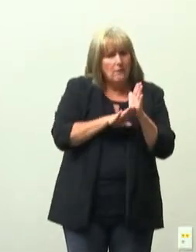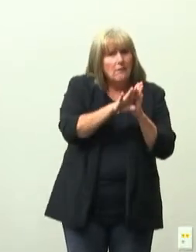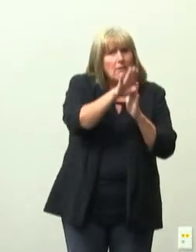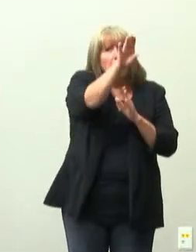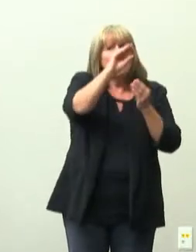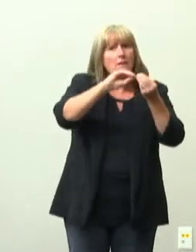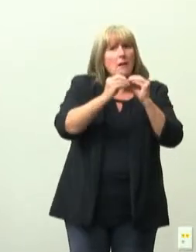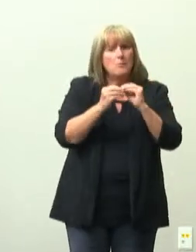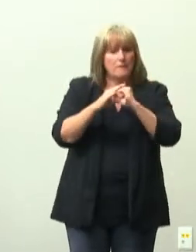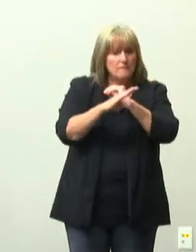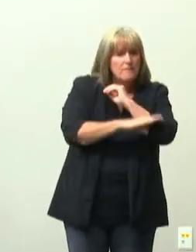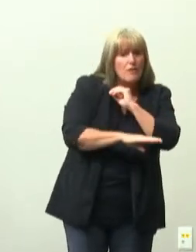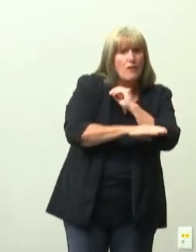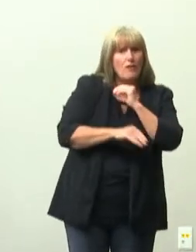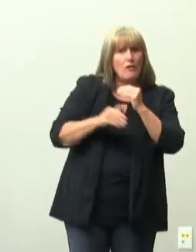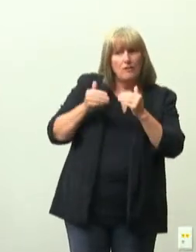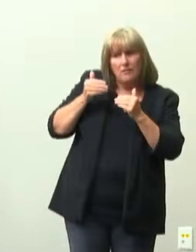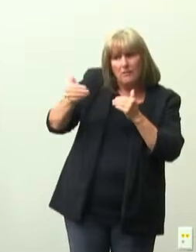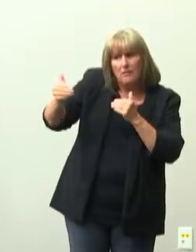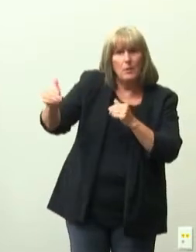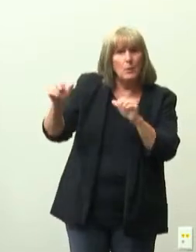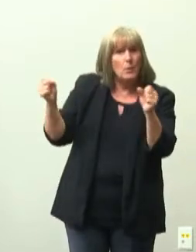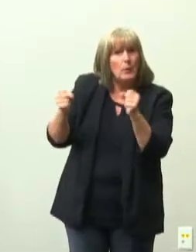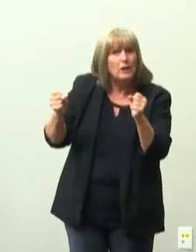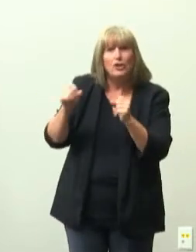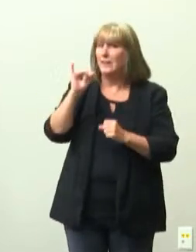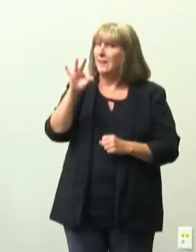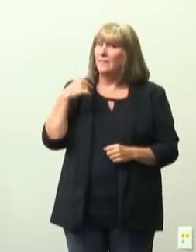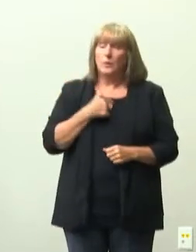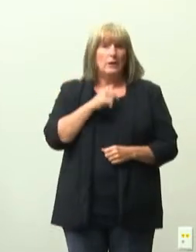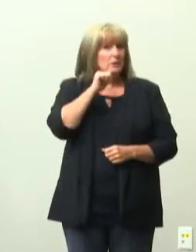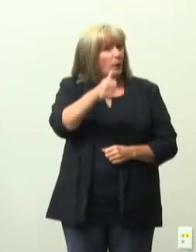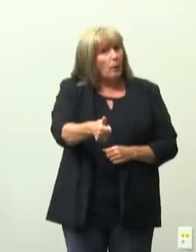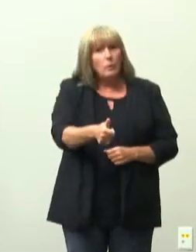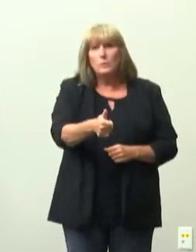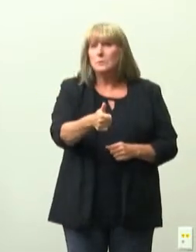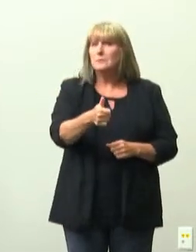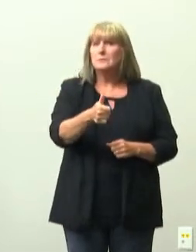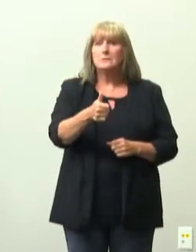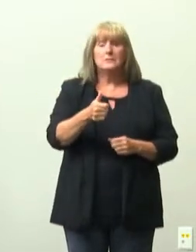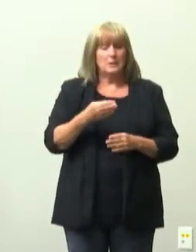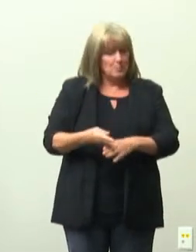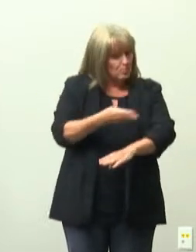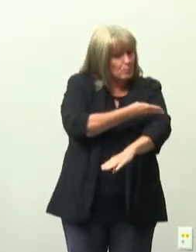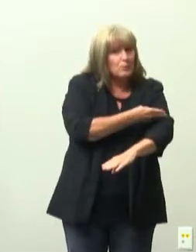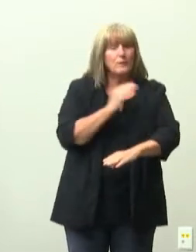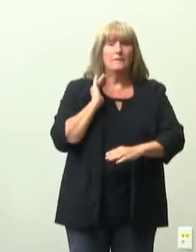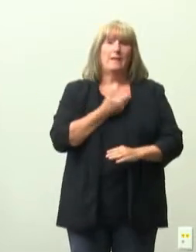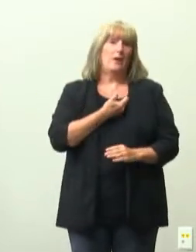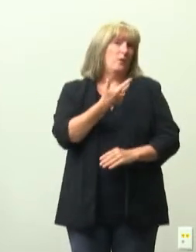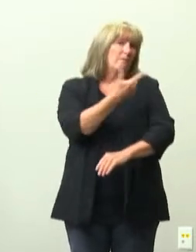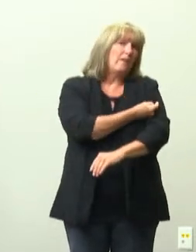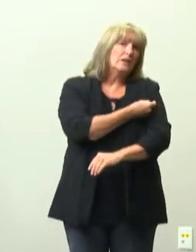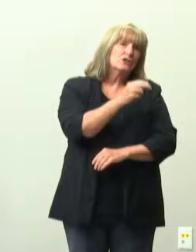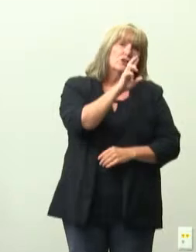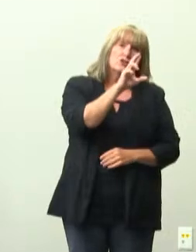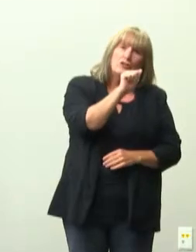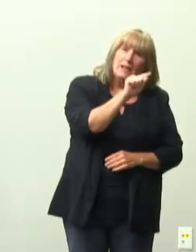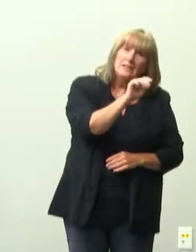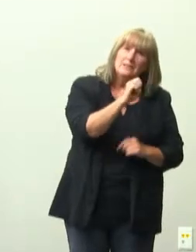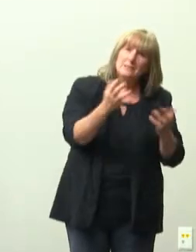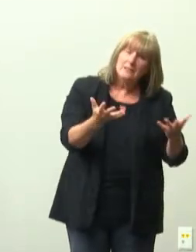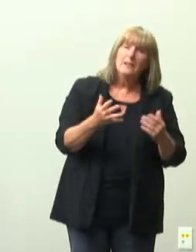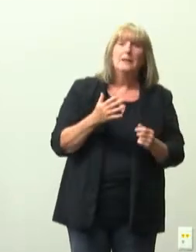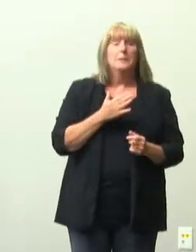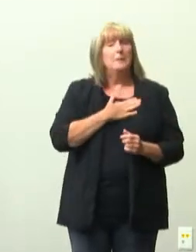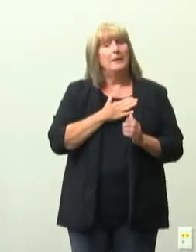into the fall and winter, if we don't have improvements in our vaccinations. And so